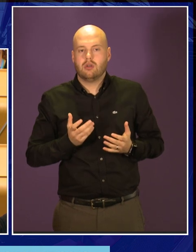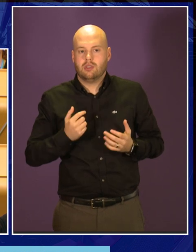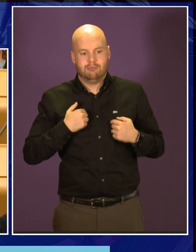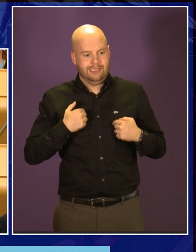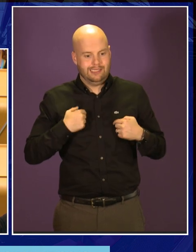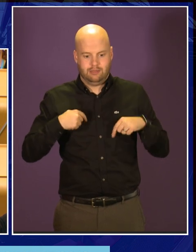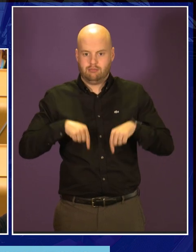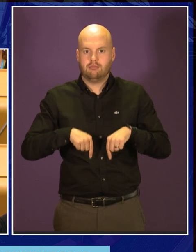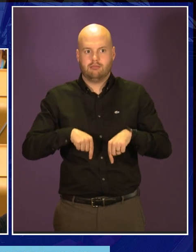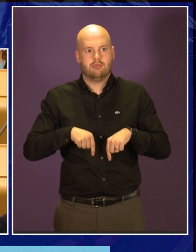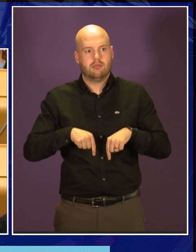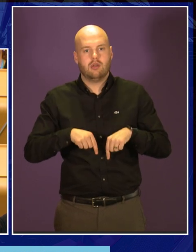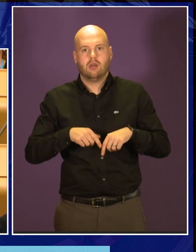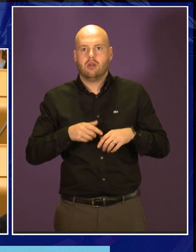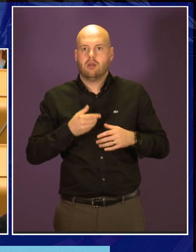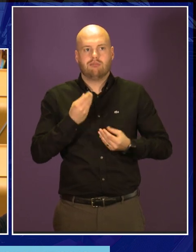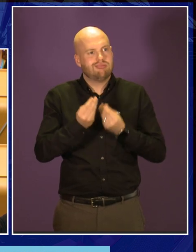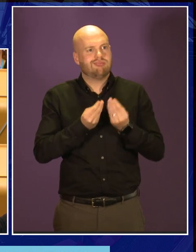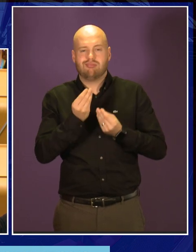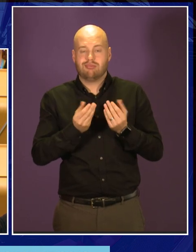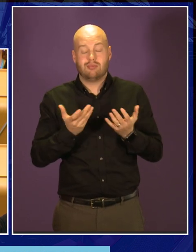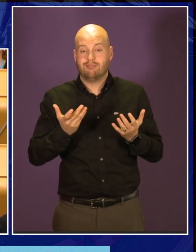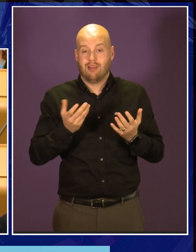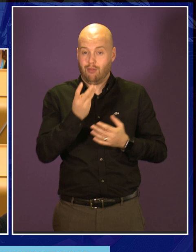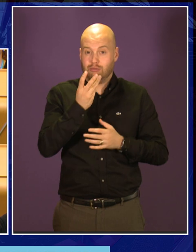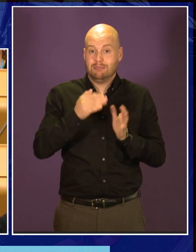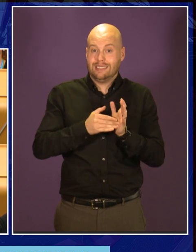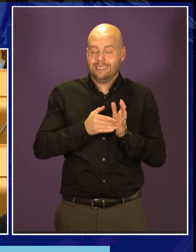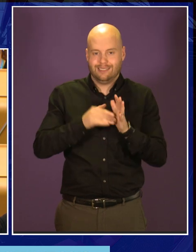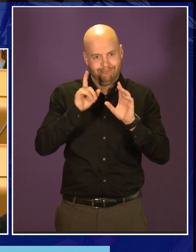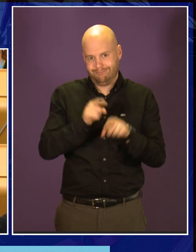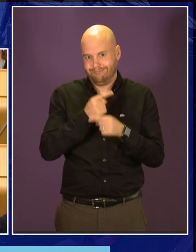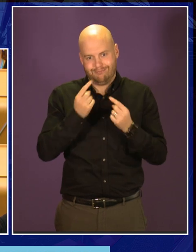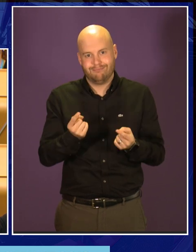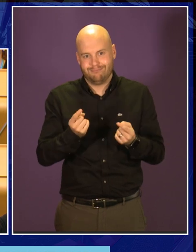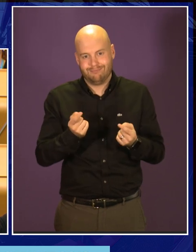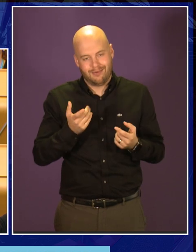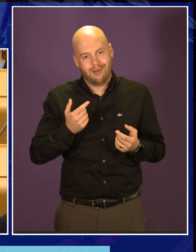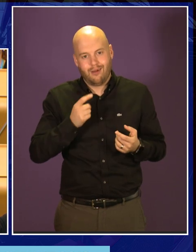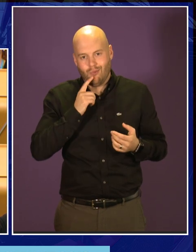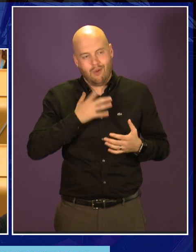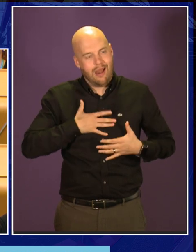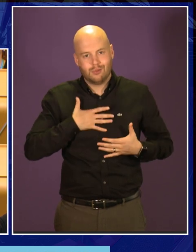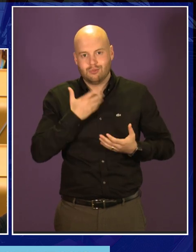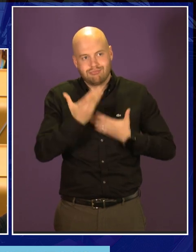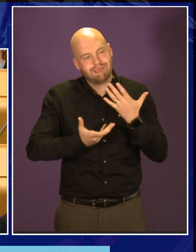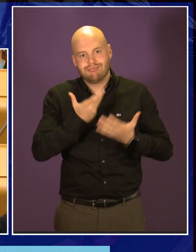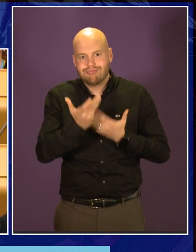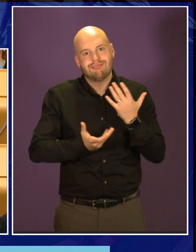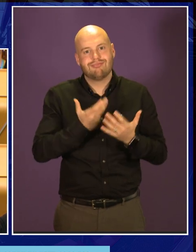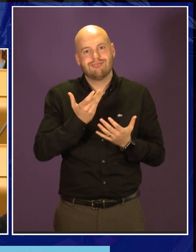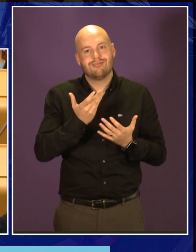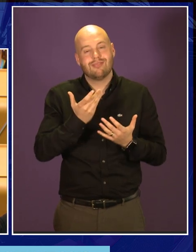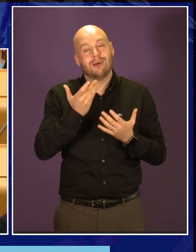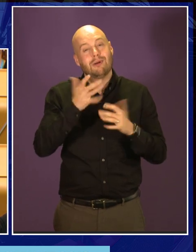justice to us as a delegation for 3 minutes on the issues that you want to discuss, knowing what has happened to others who have spoken for